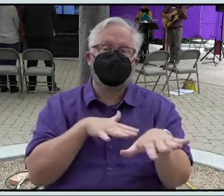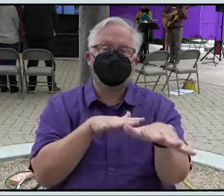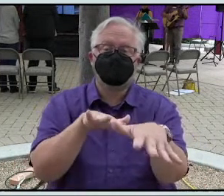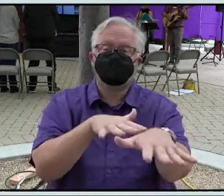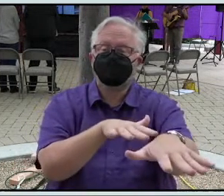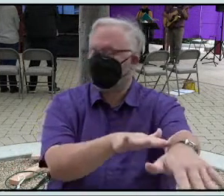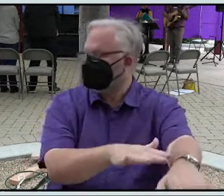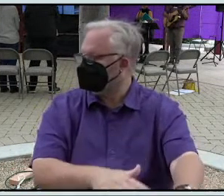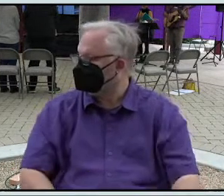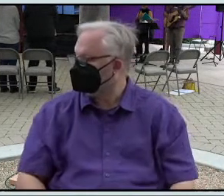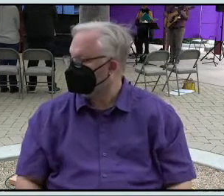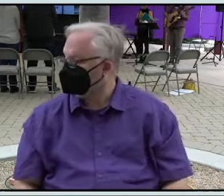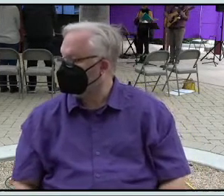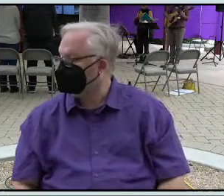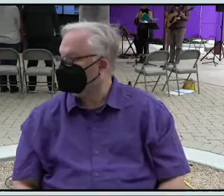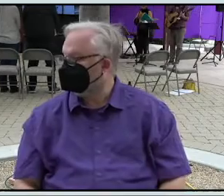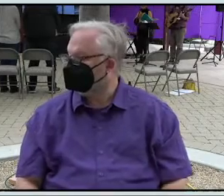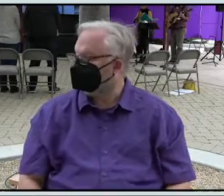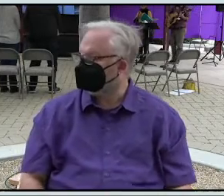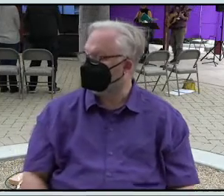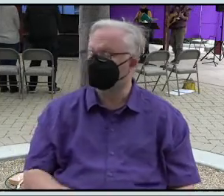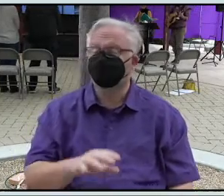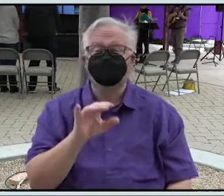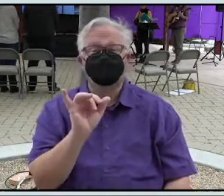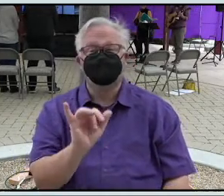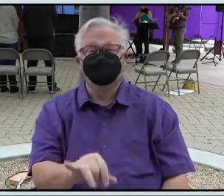flowing in my